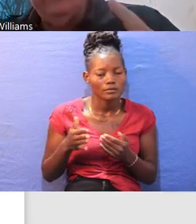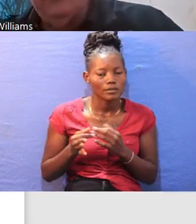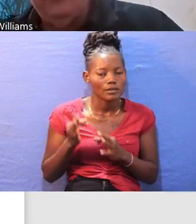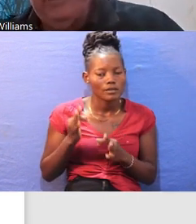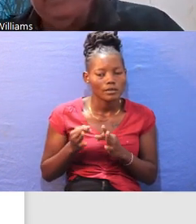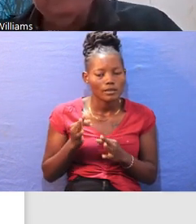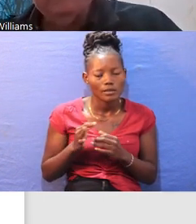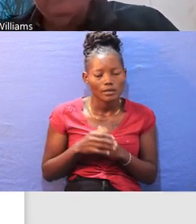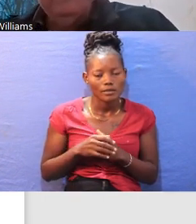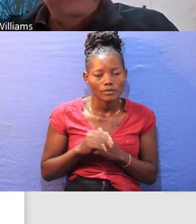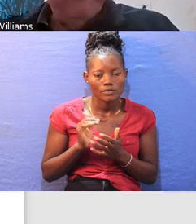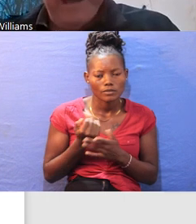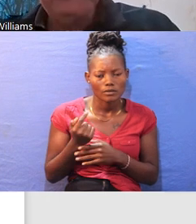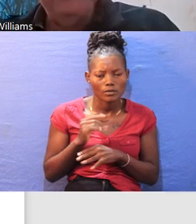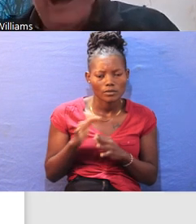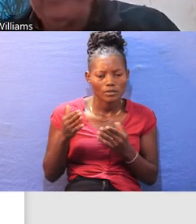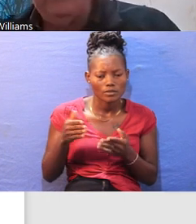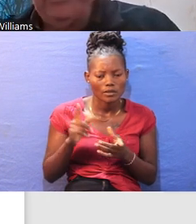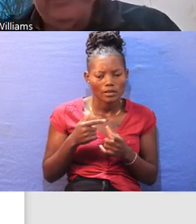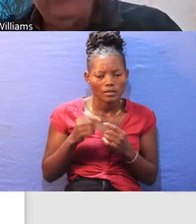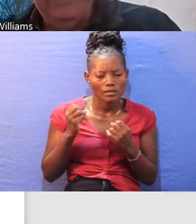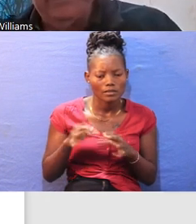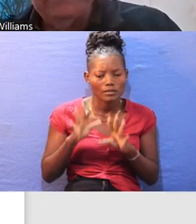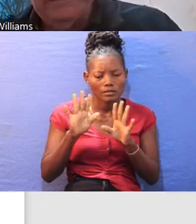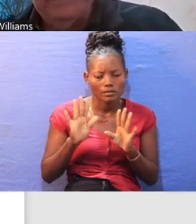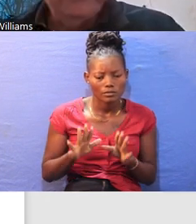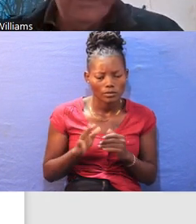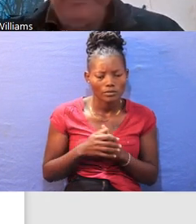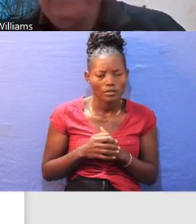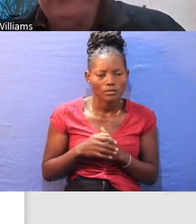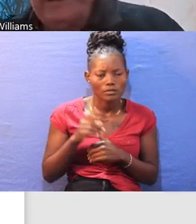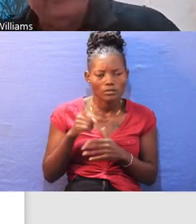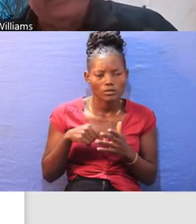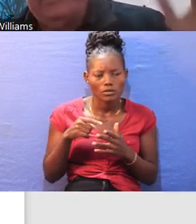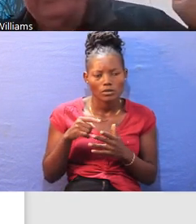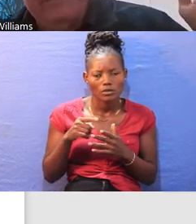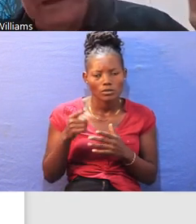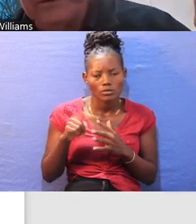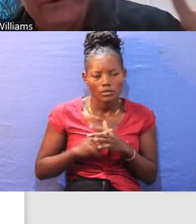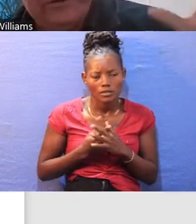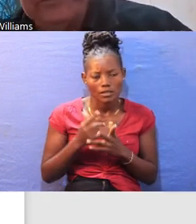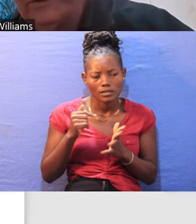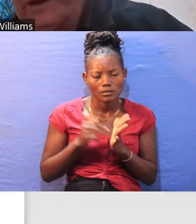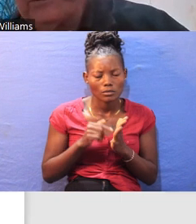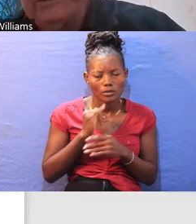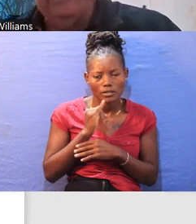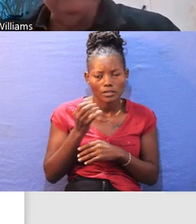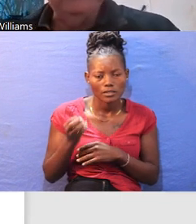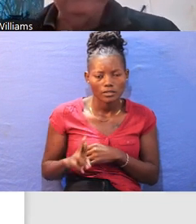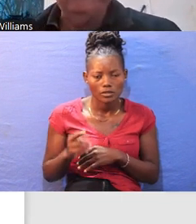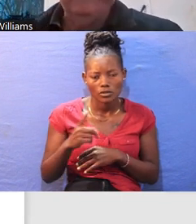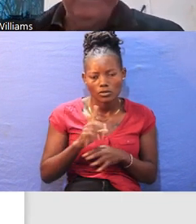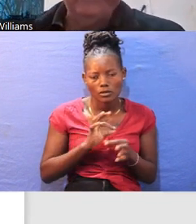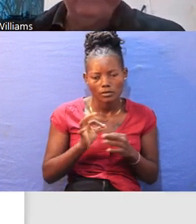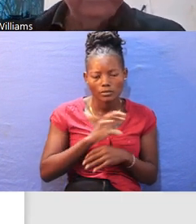But here's the thing. If max velocity is not there, nothing else matters. It doesn't matter what your acceleration is.